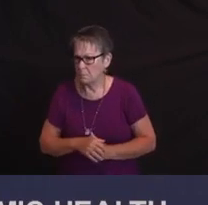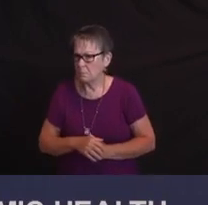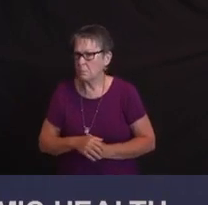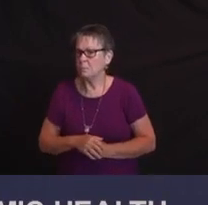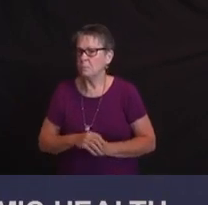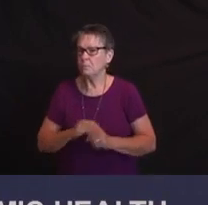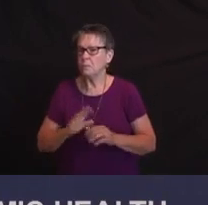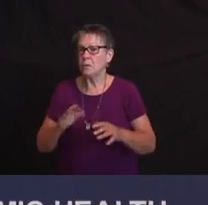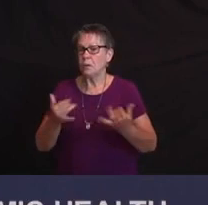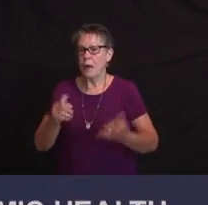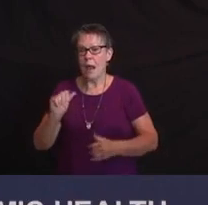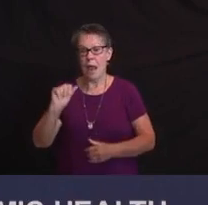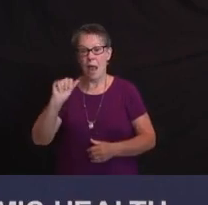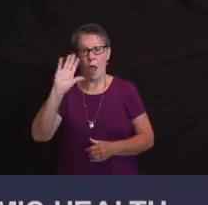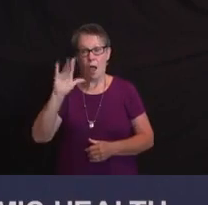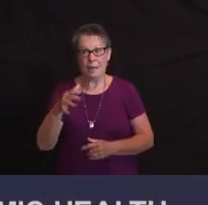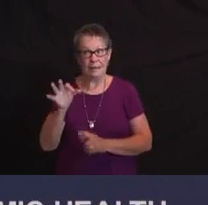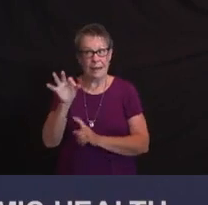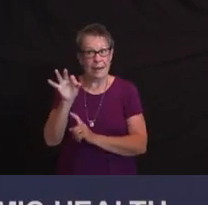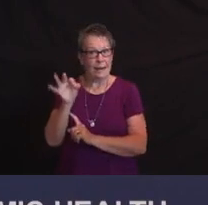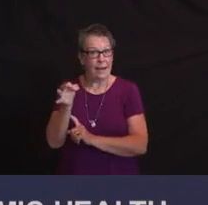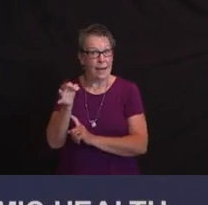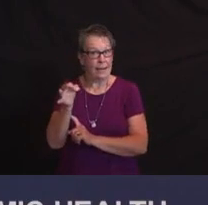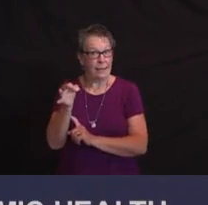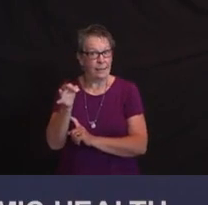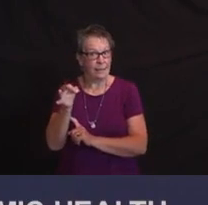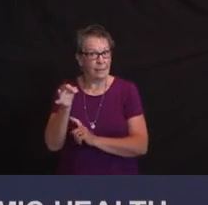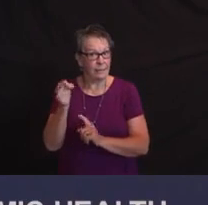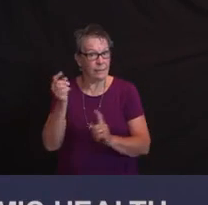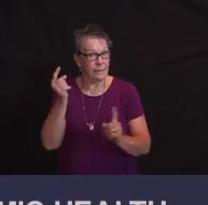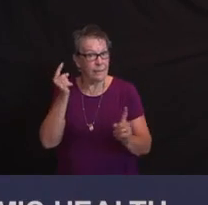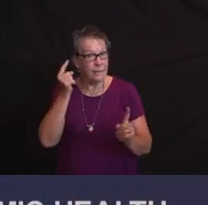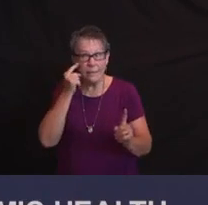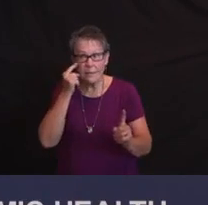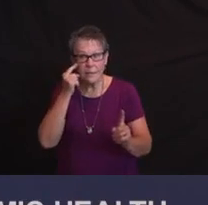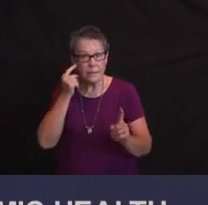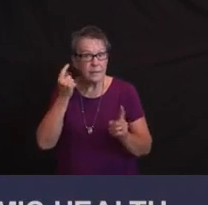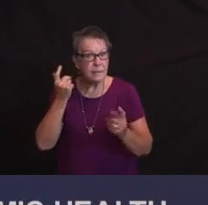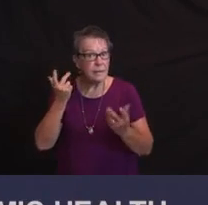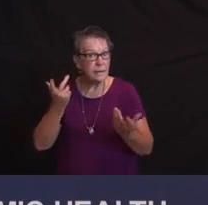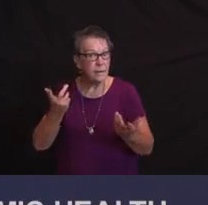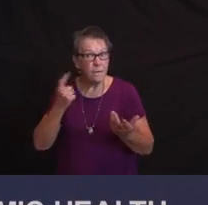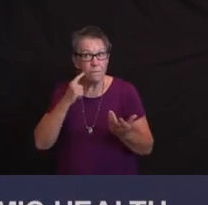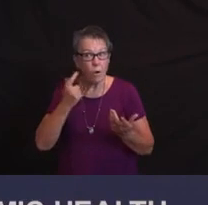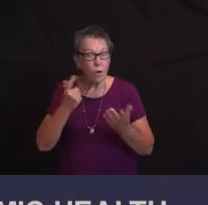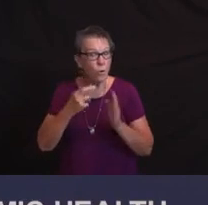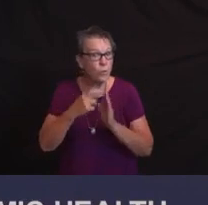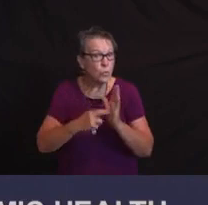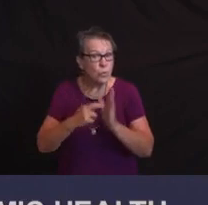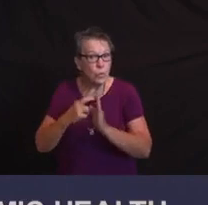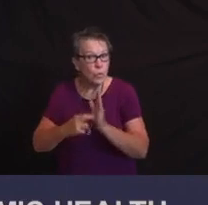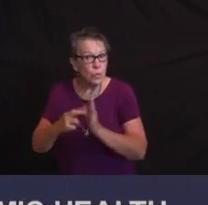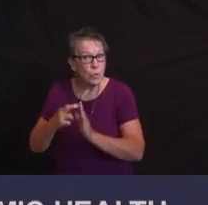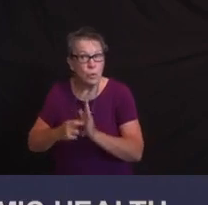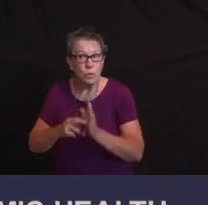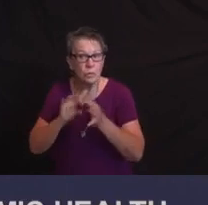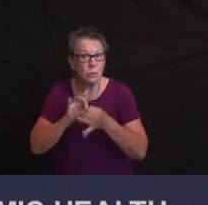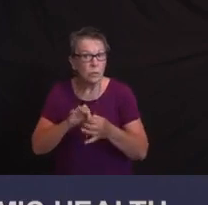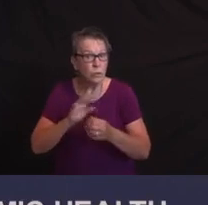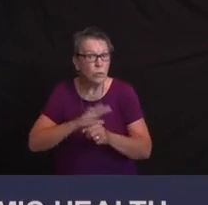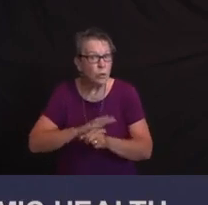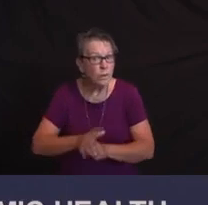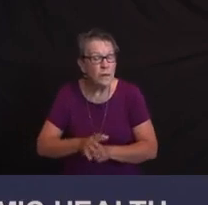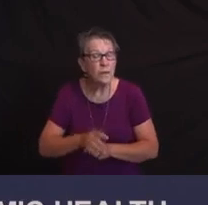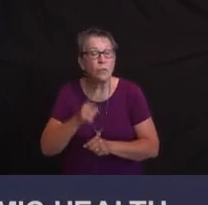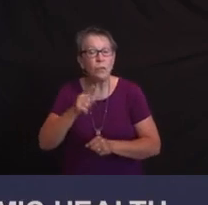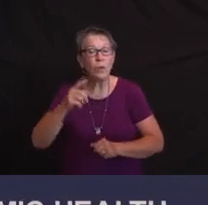the call what it looks like. But remember, this is a much different beast outside than inside. And that's an important point to make. So